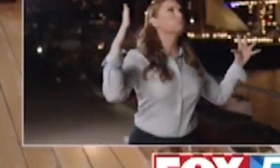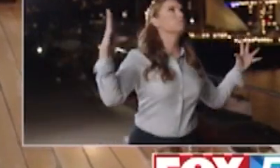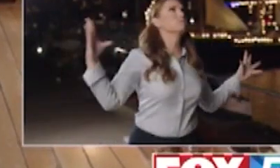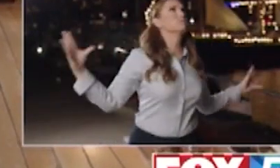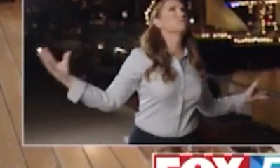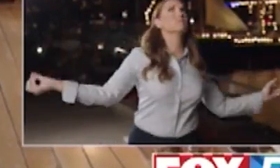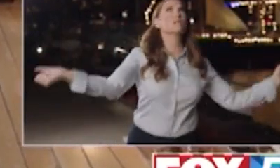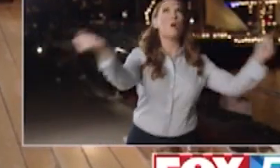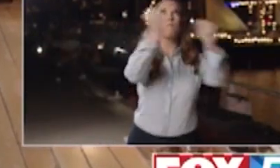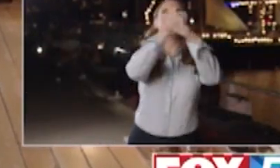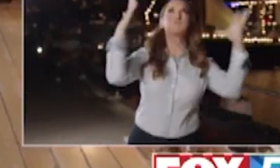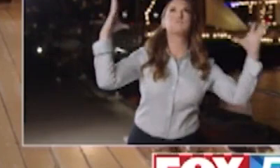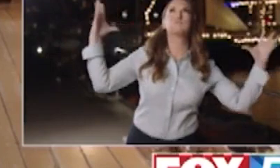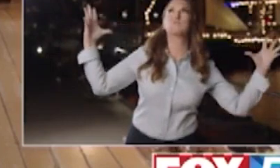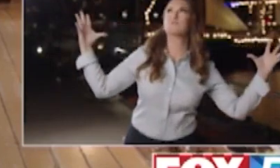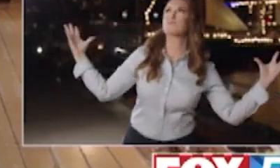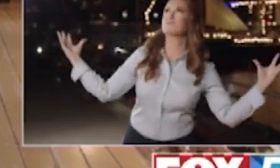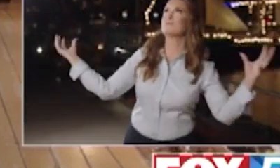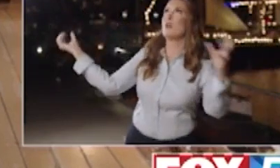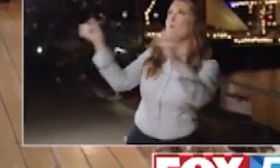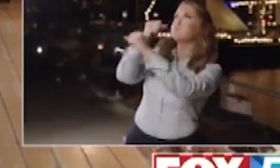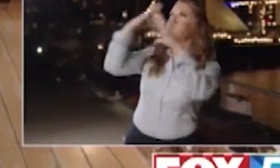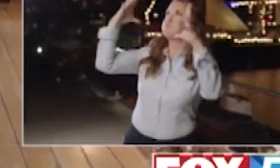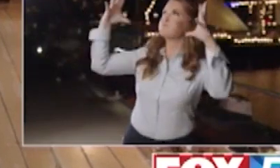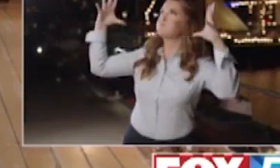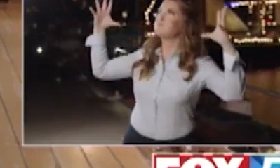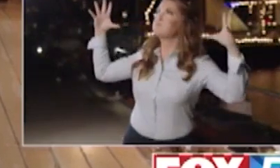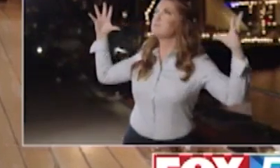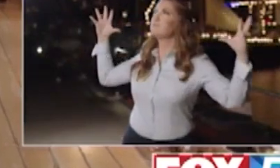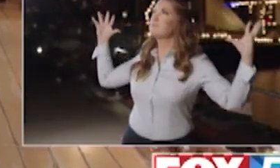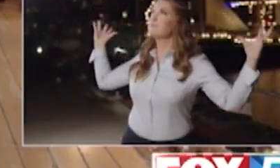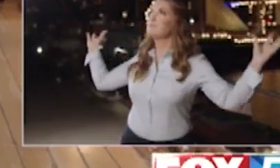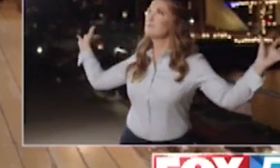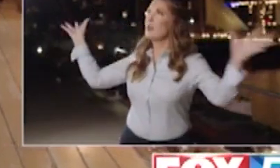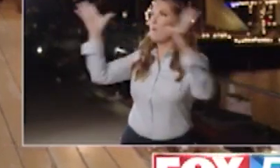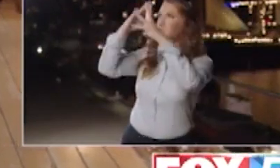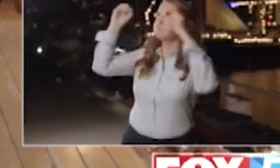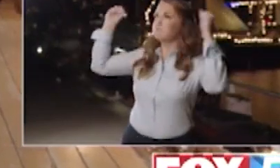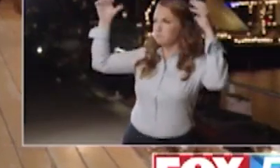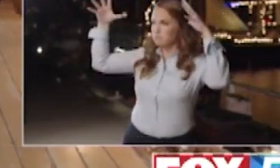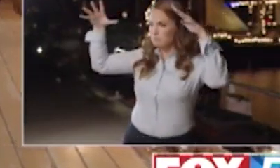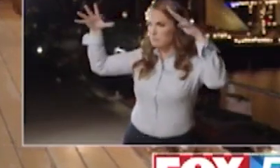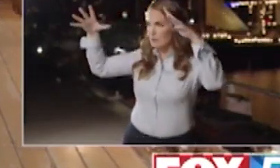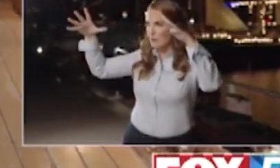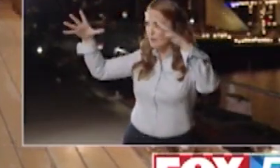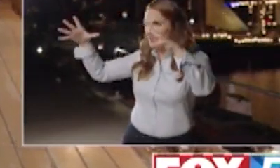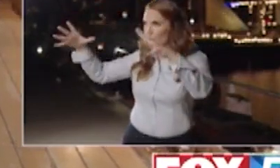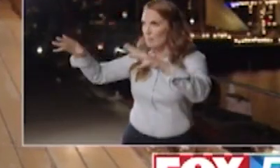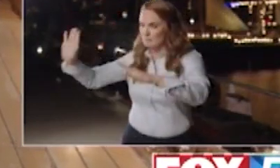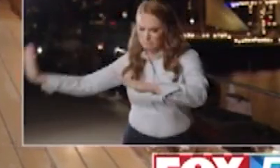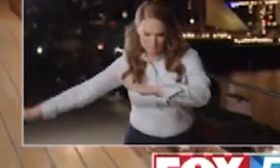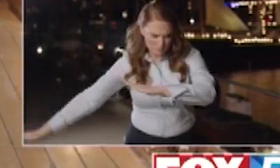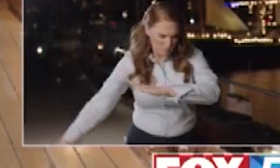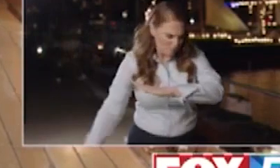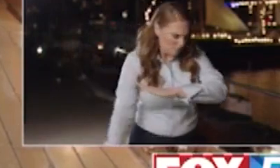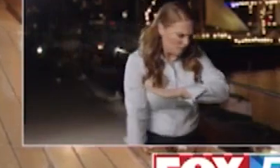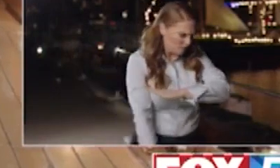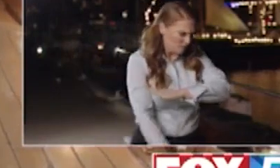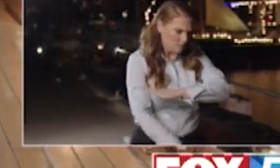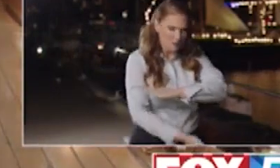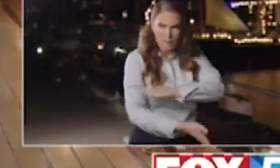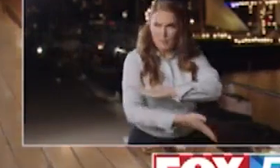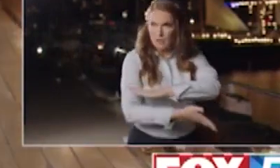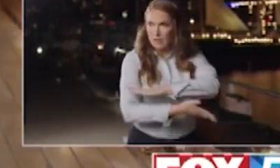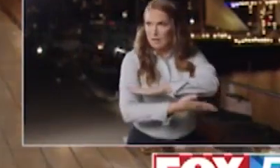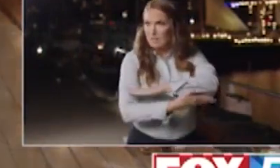bombs bursting in air, gave proof through